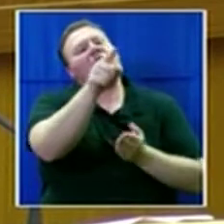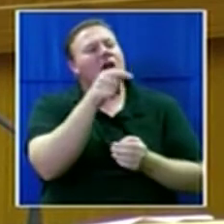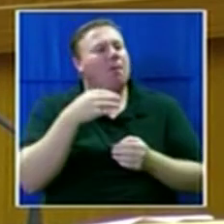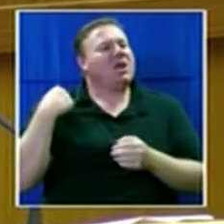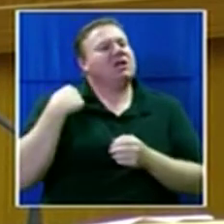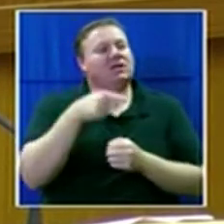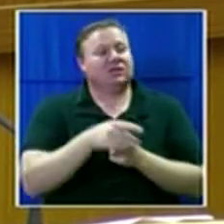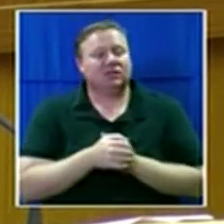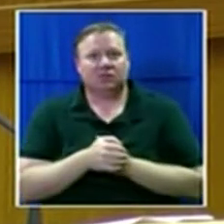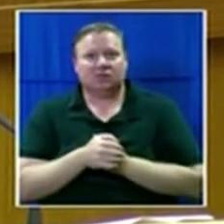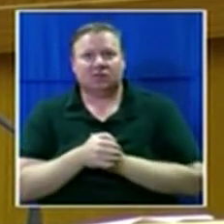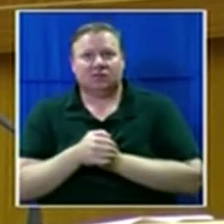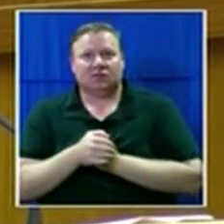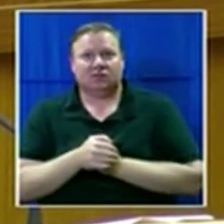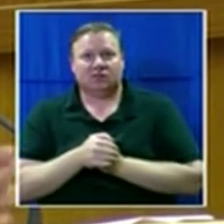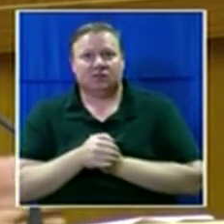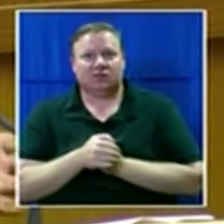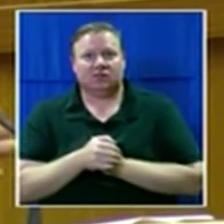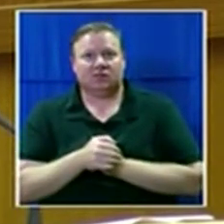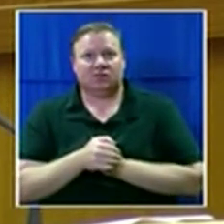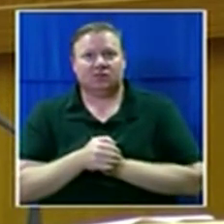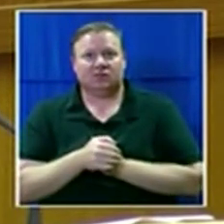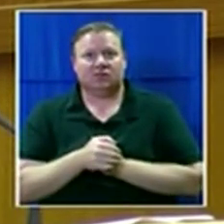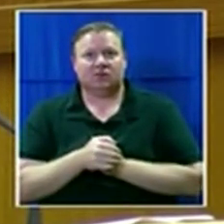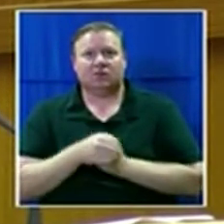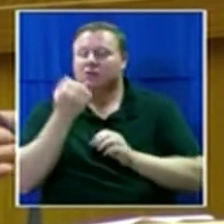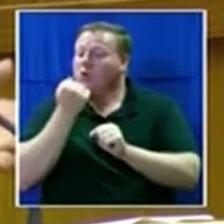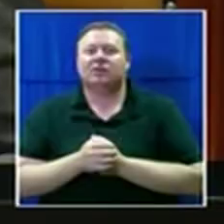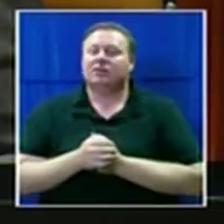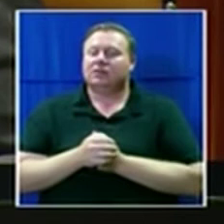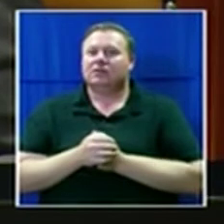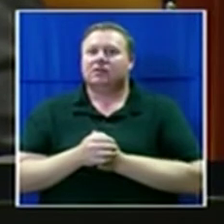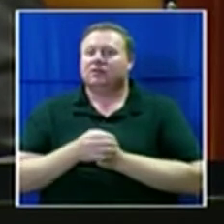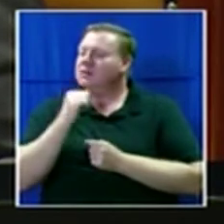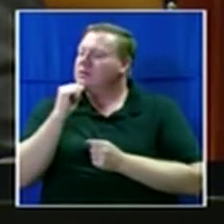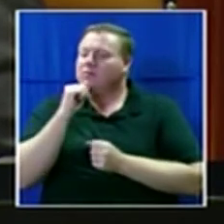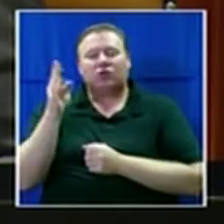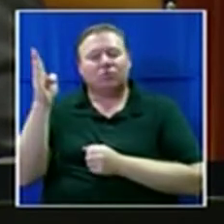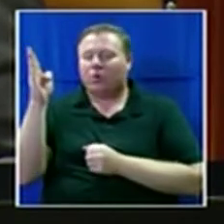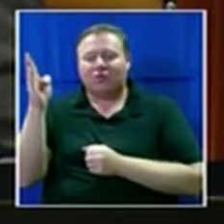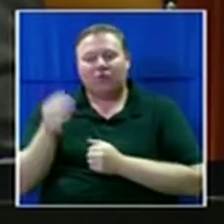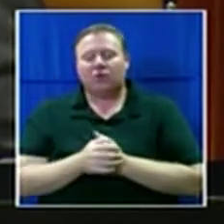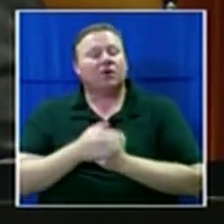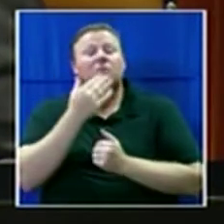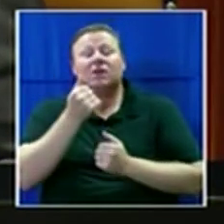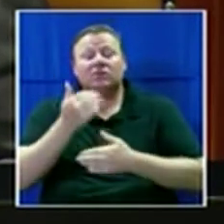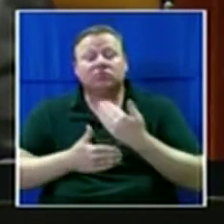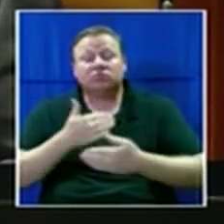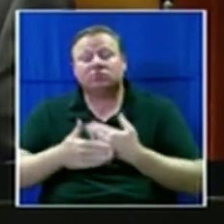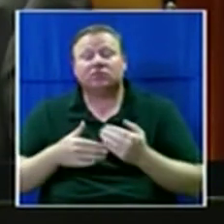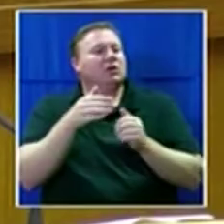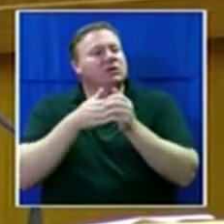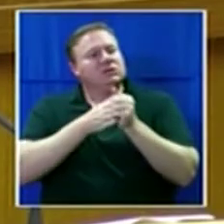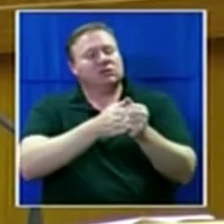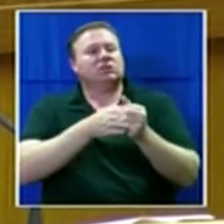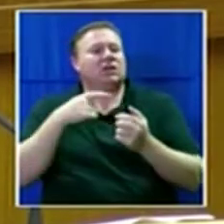minister in die presidentskantoor, Jackson Tembo, het vir Ramaphosa opgekom, maar 'n taalfout gemaak wat die EFF opgespring